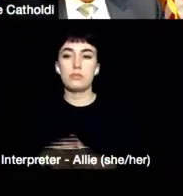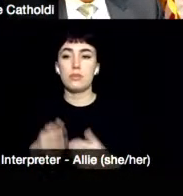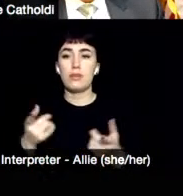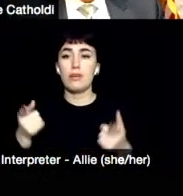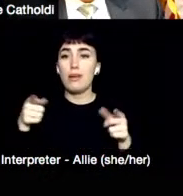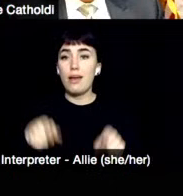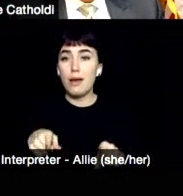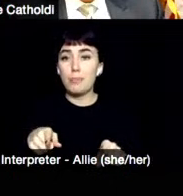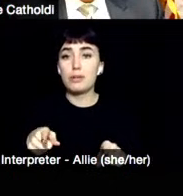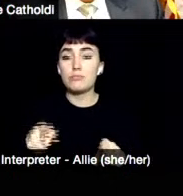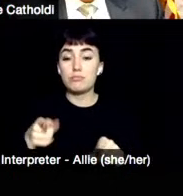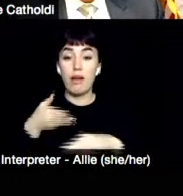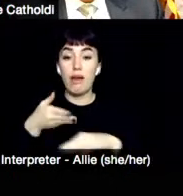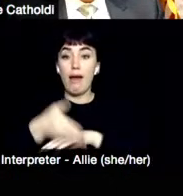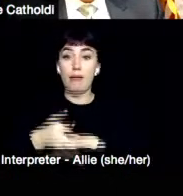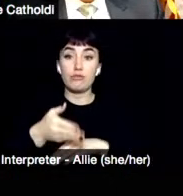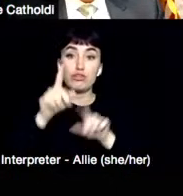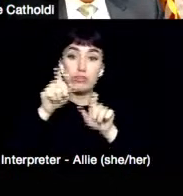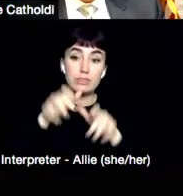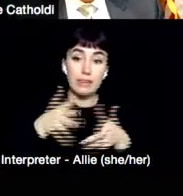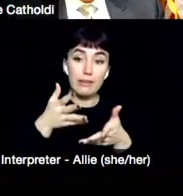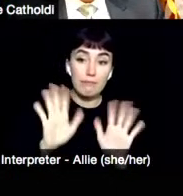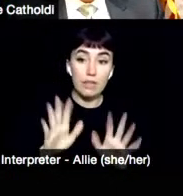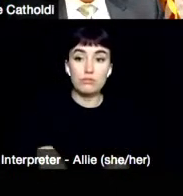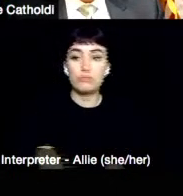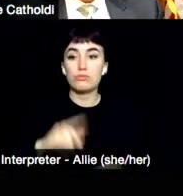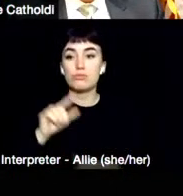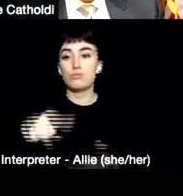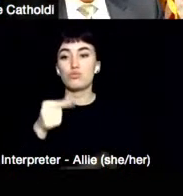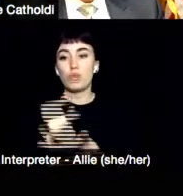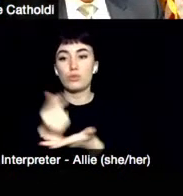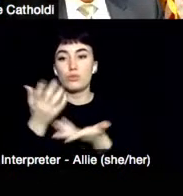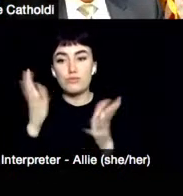and graduation. Yes.